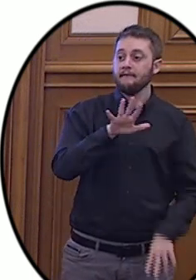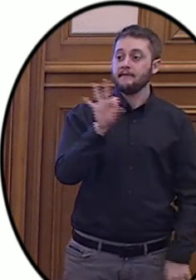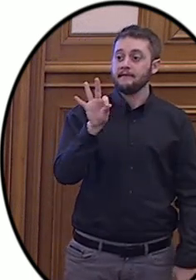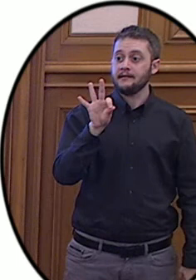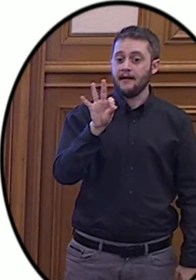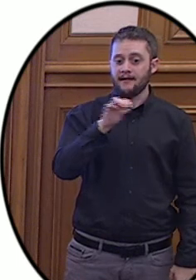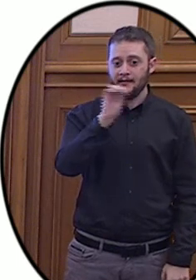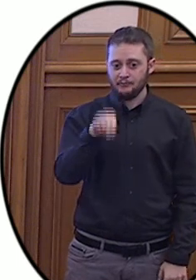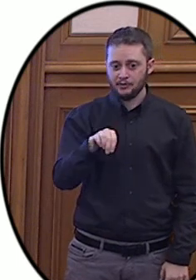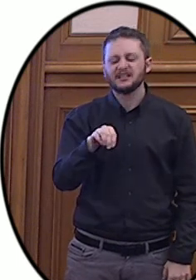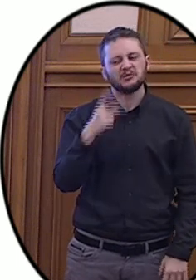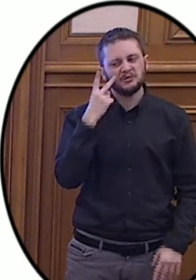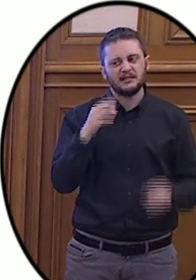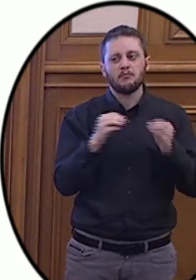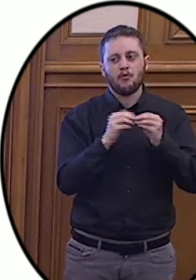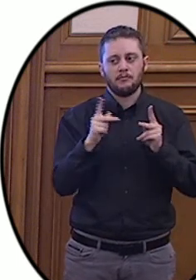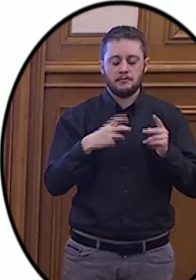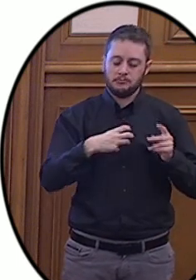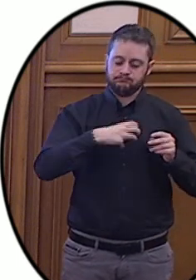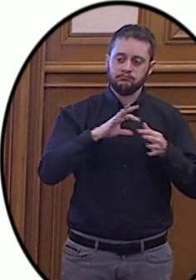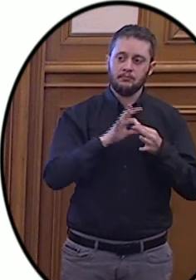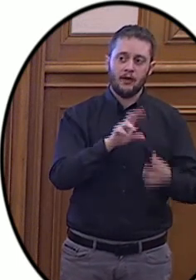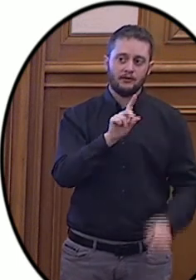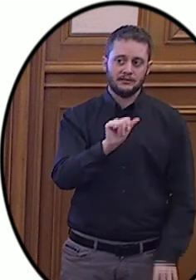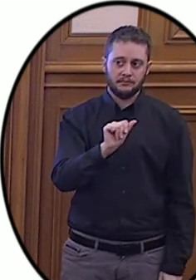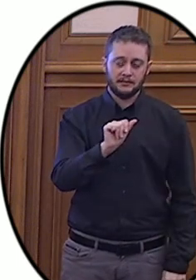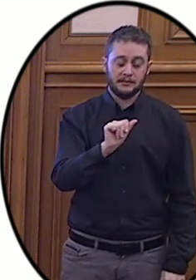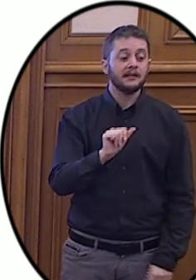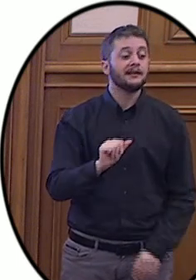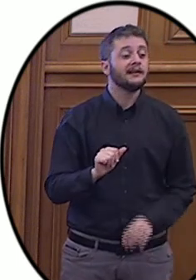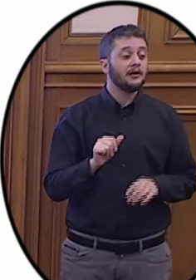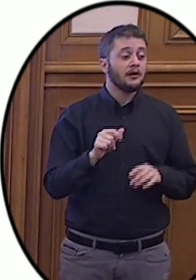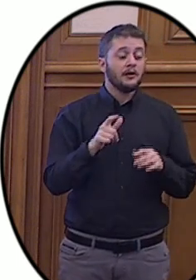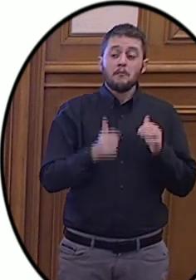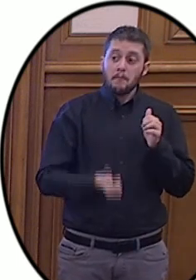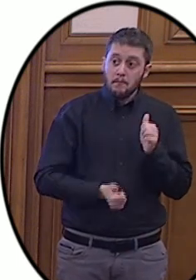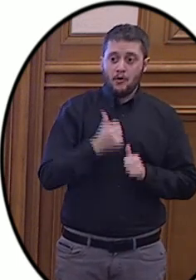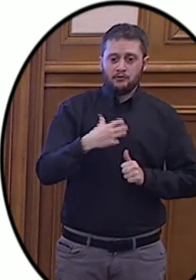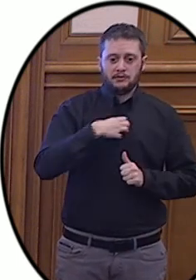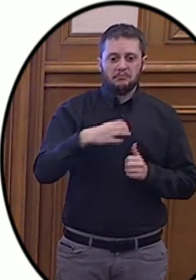and 41% of those involved failure to make reasonable accommodations.